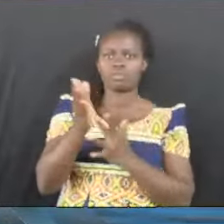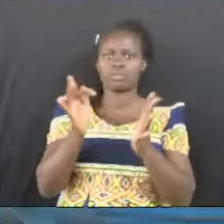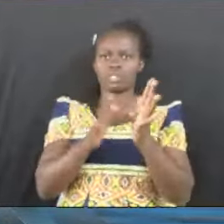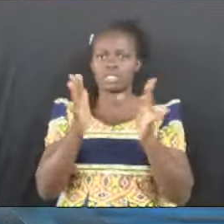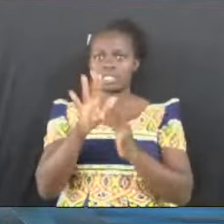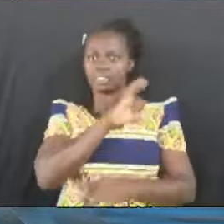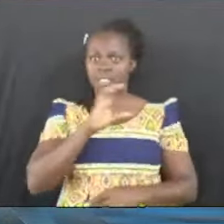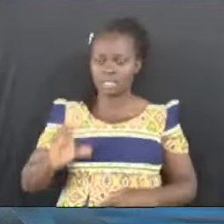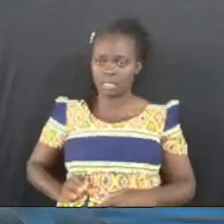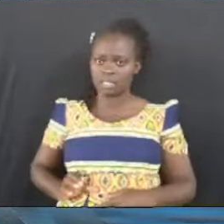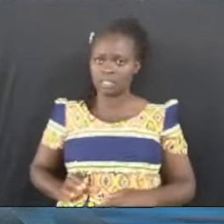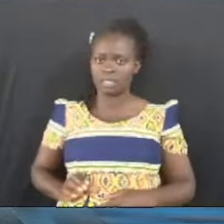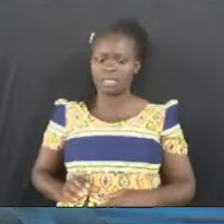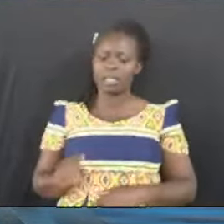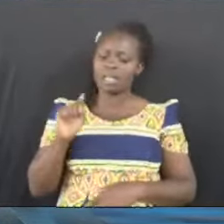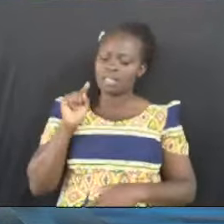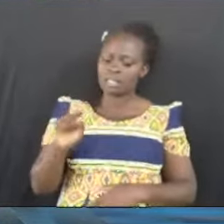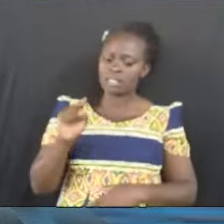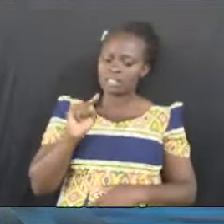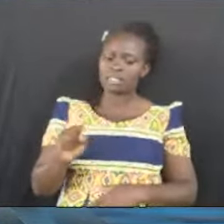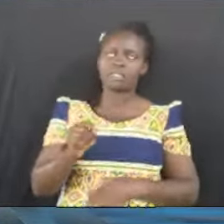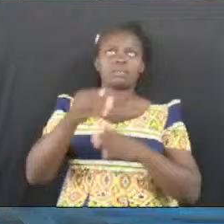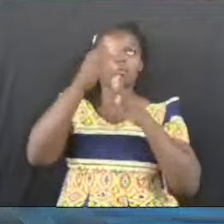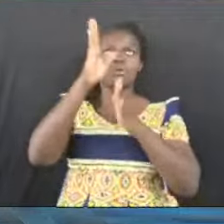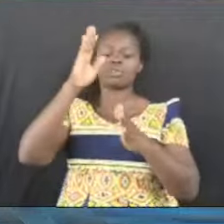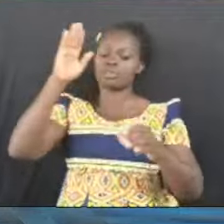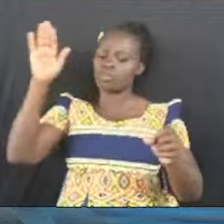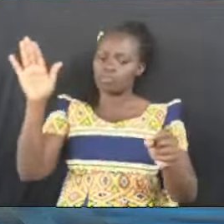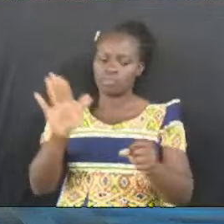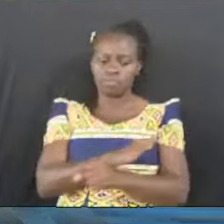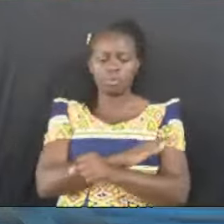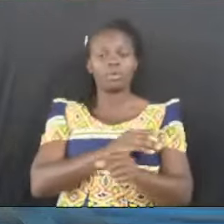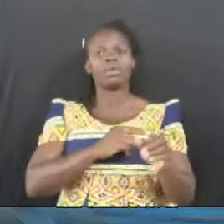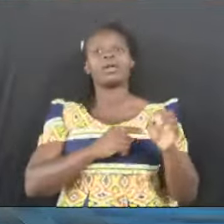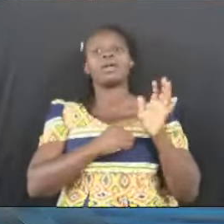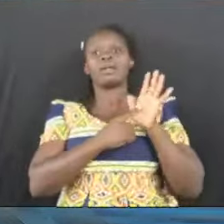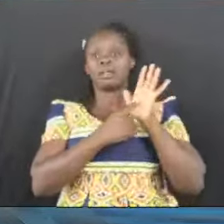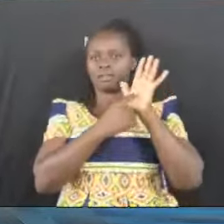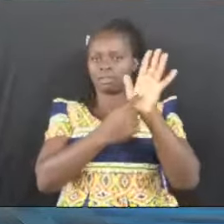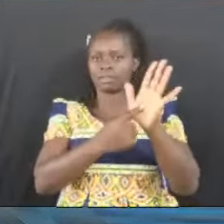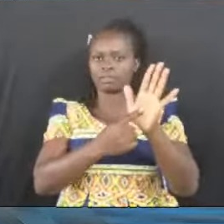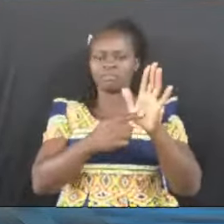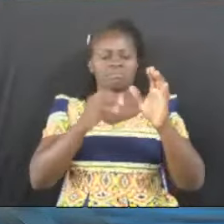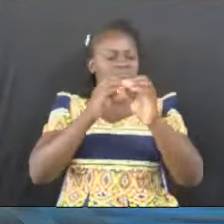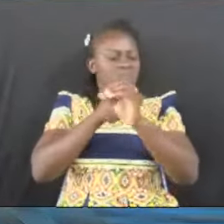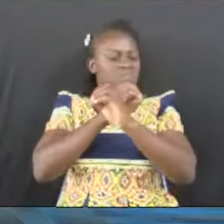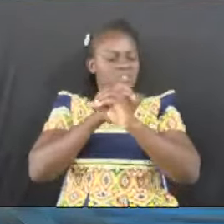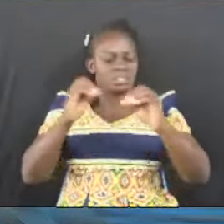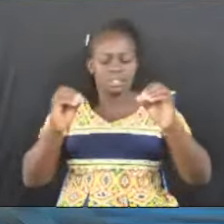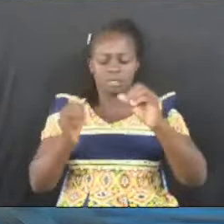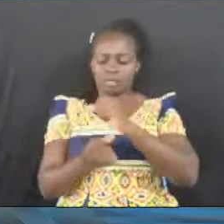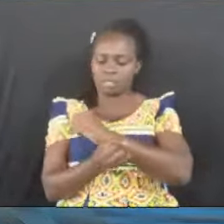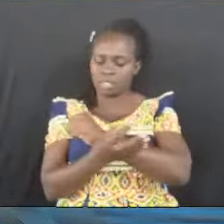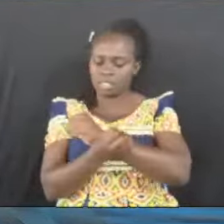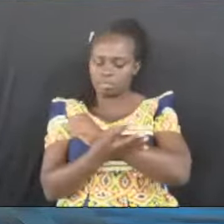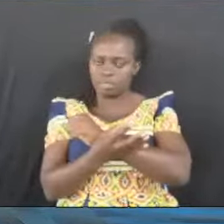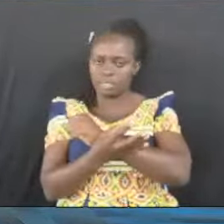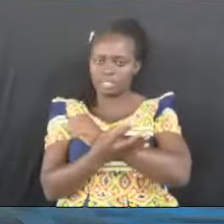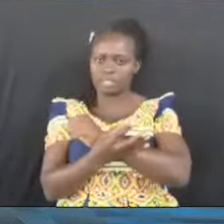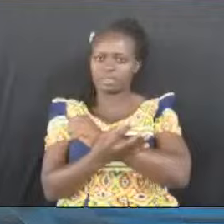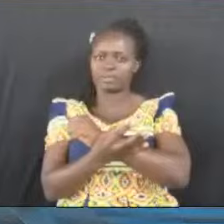And this is God's full revelation. Nobody explains God the way Jesus